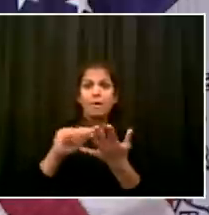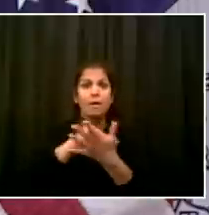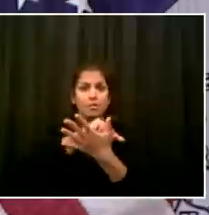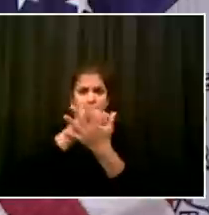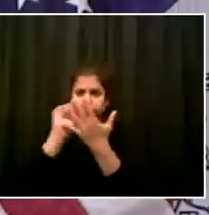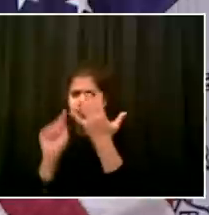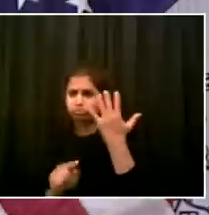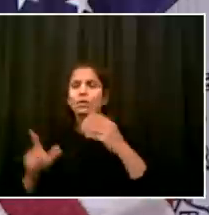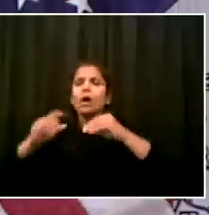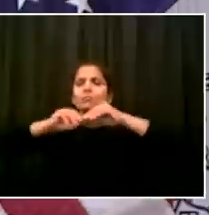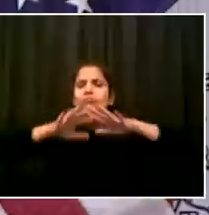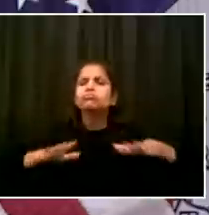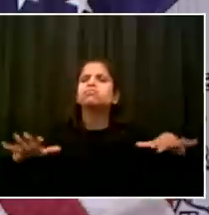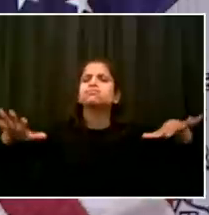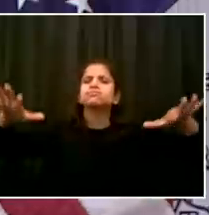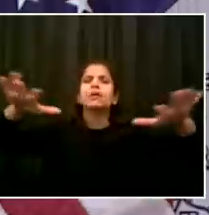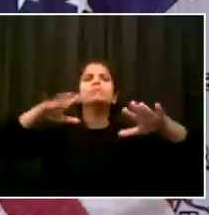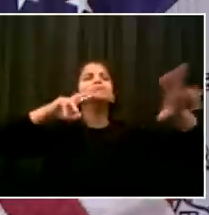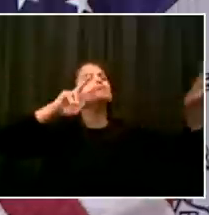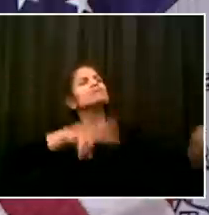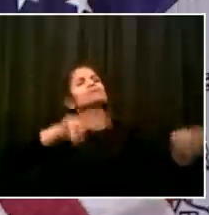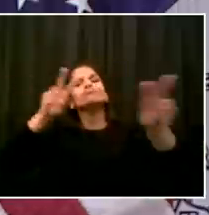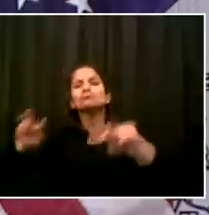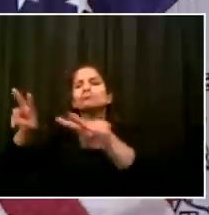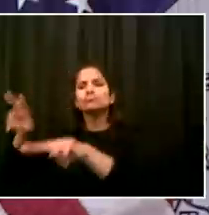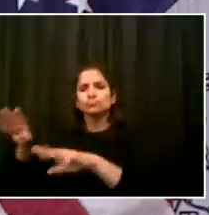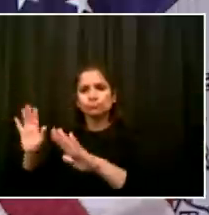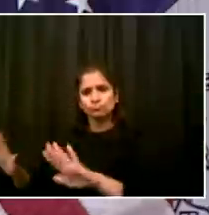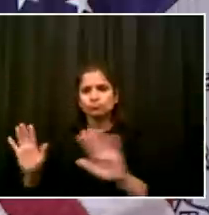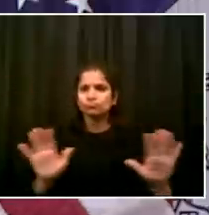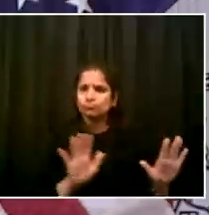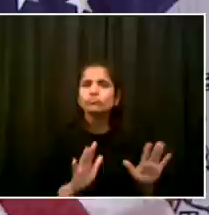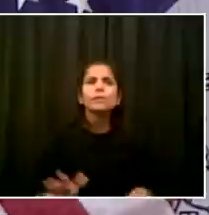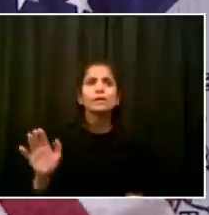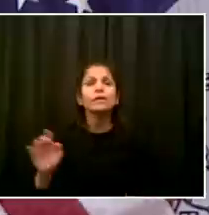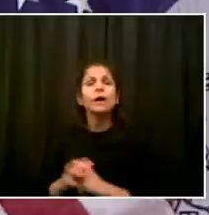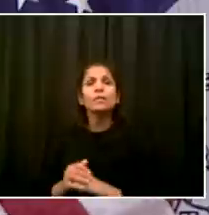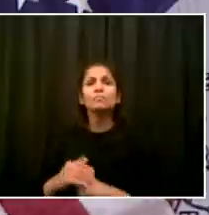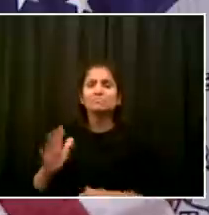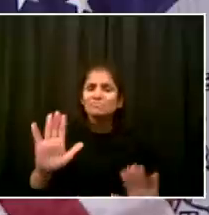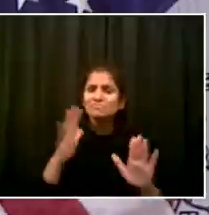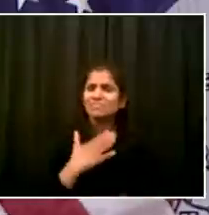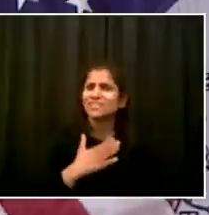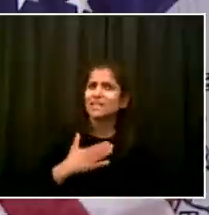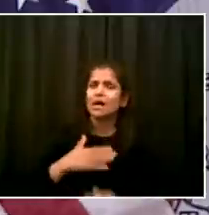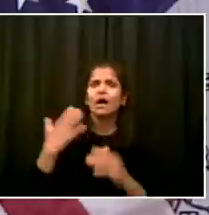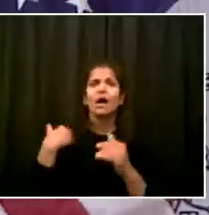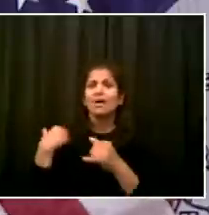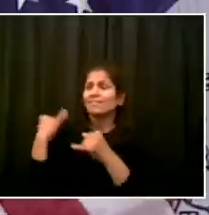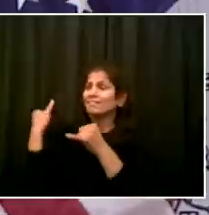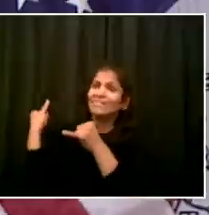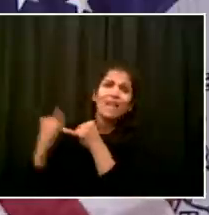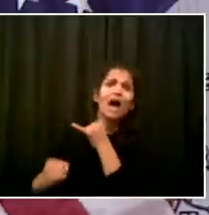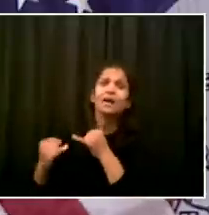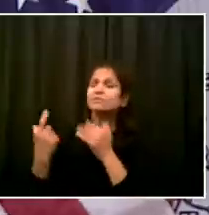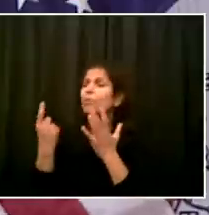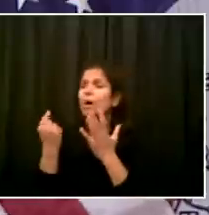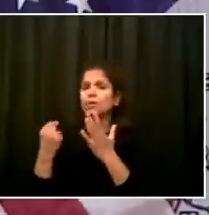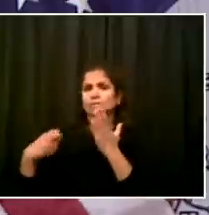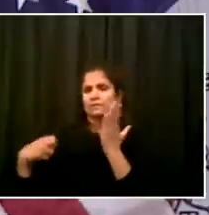summonses. So I think you'll see more of the same in that respect. From one corner of the city